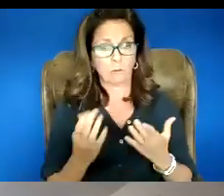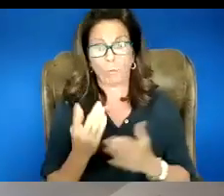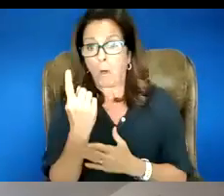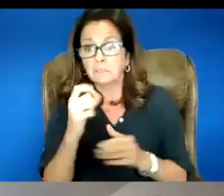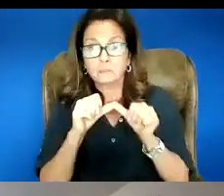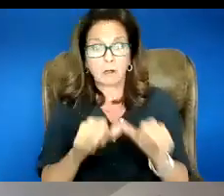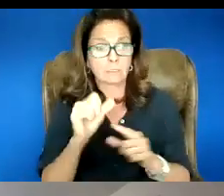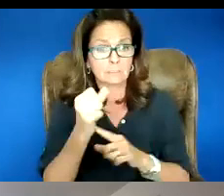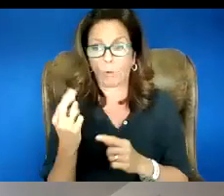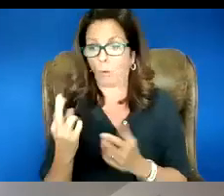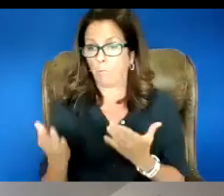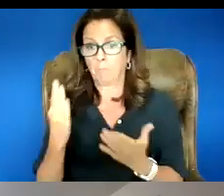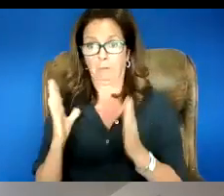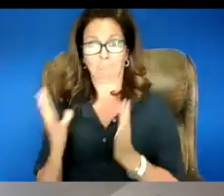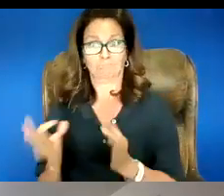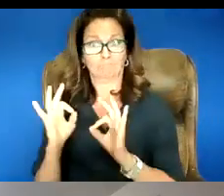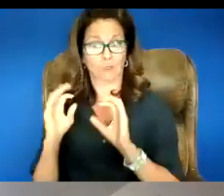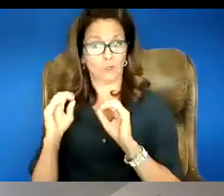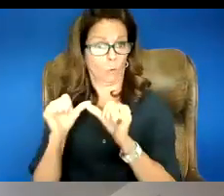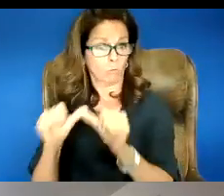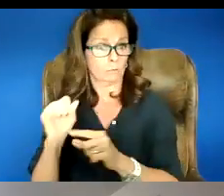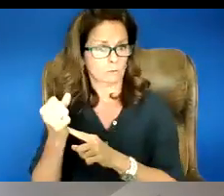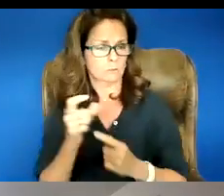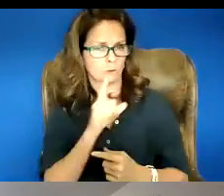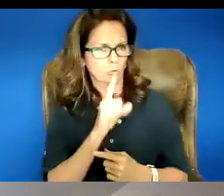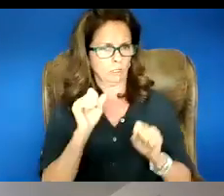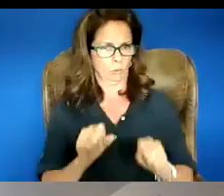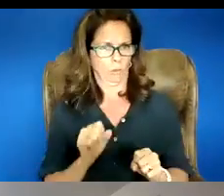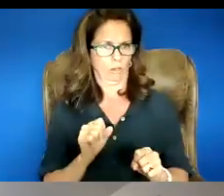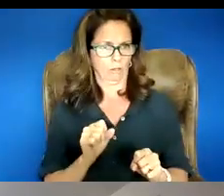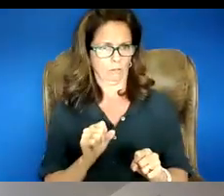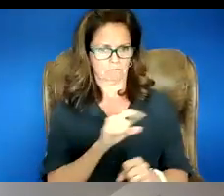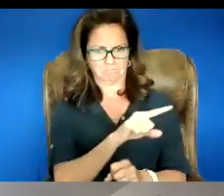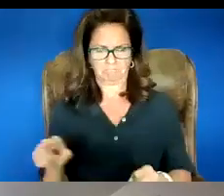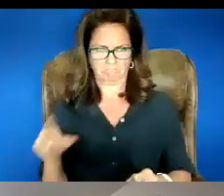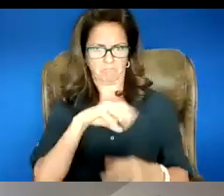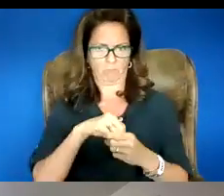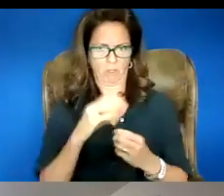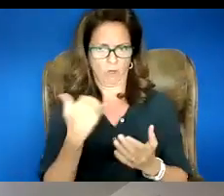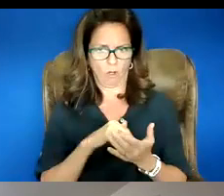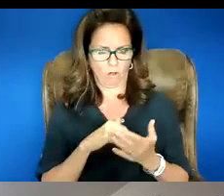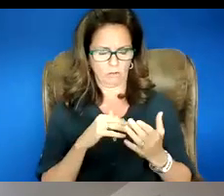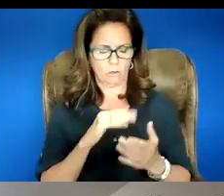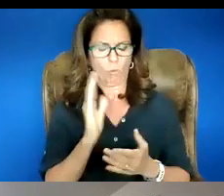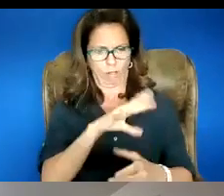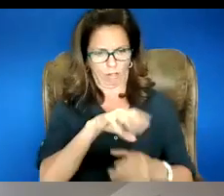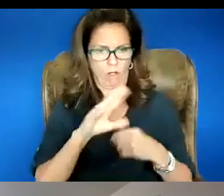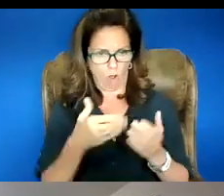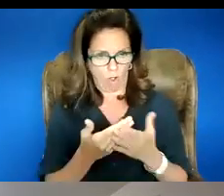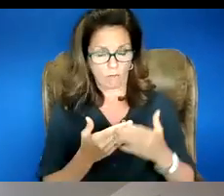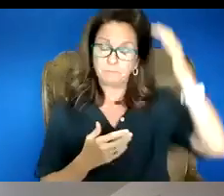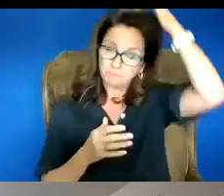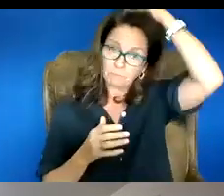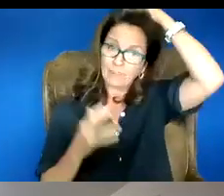and really just trying to stay healthy. So that's where we're going to be after the pilot. Right now, we're in the pilot. In the pilot,